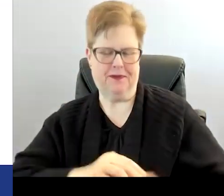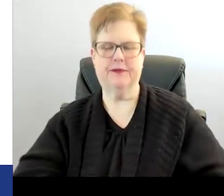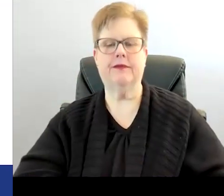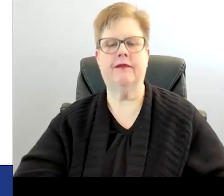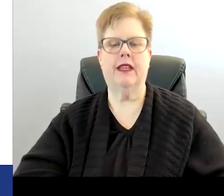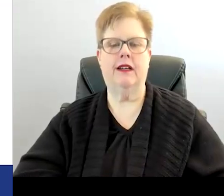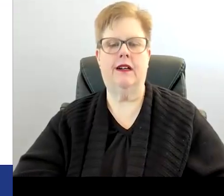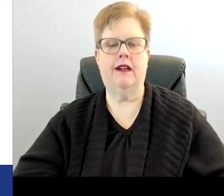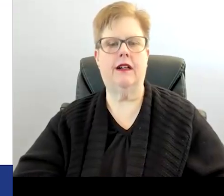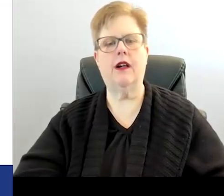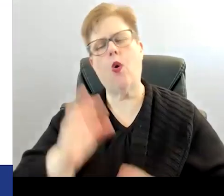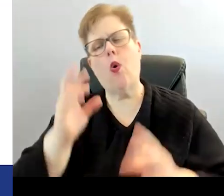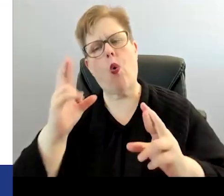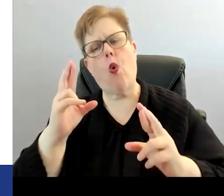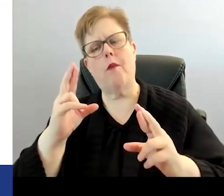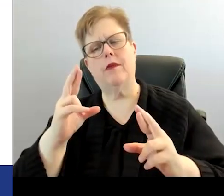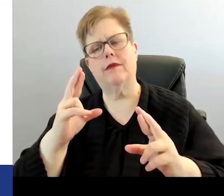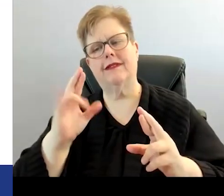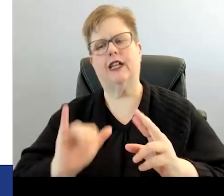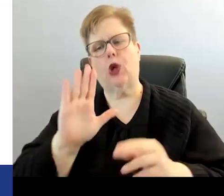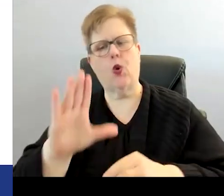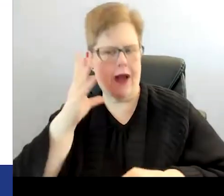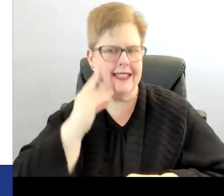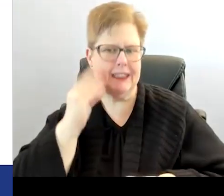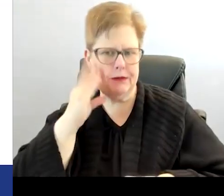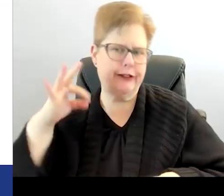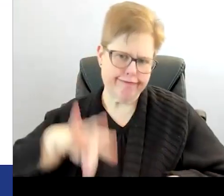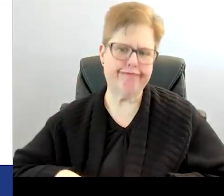But we do really hope this is your experience.